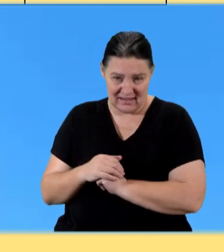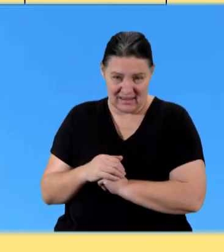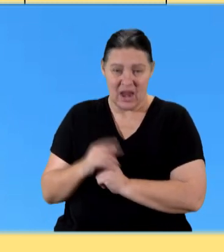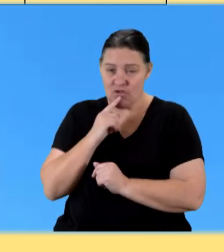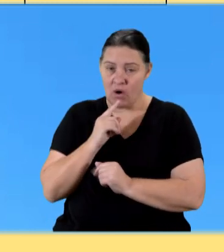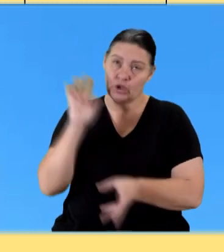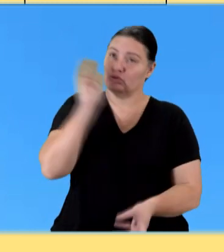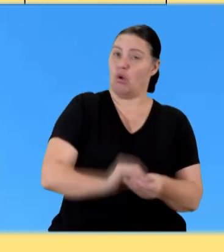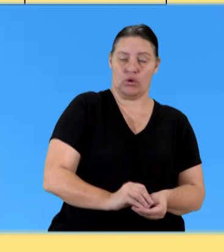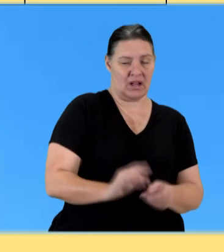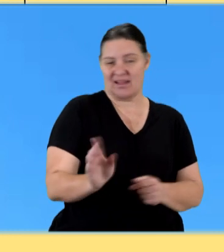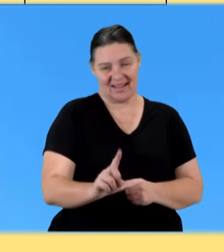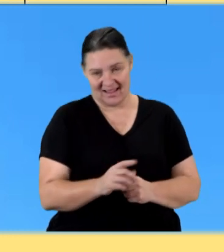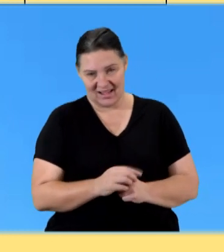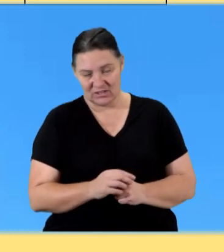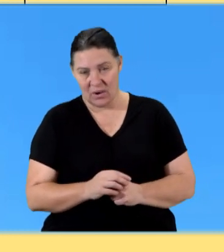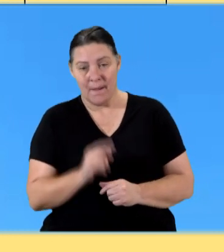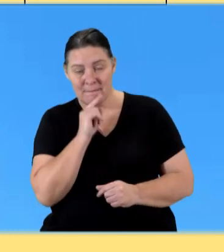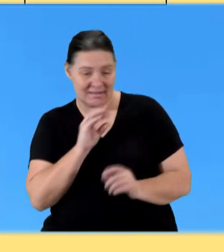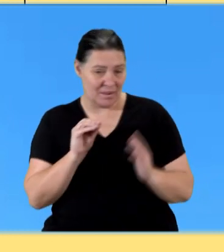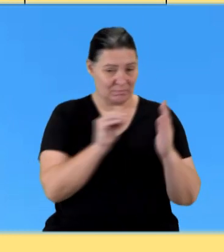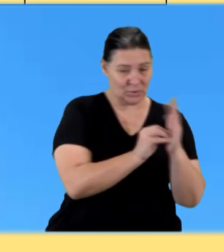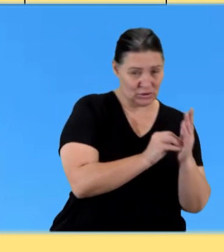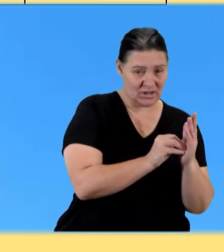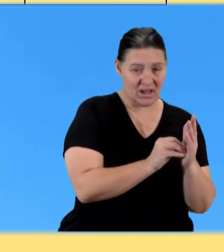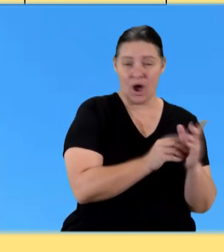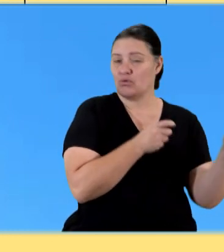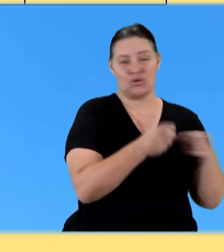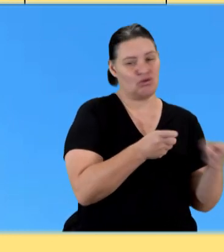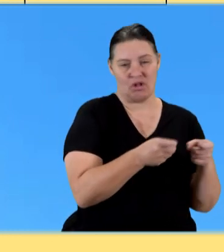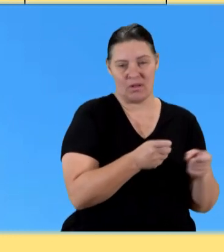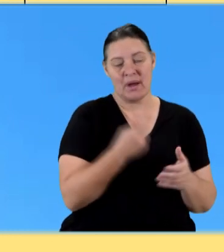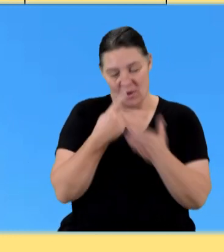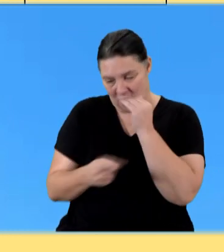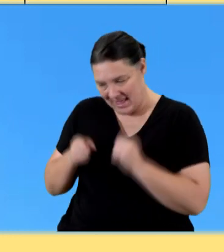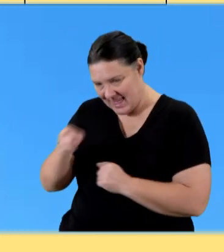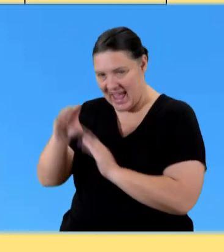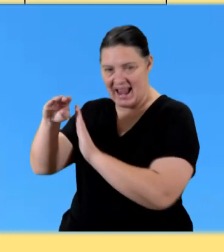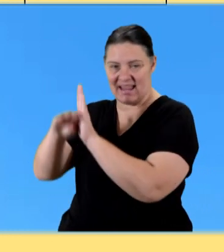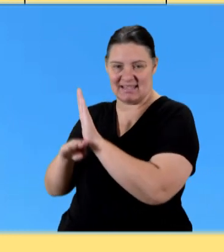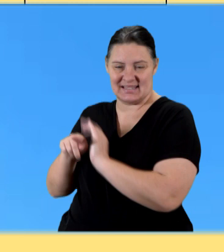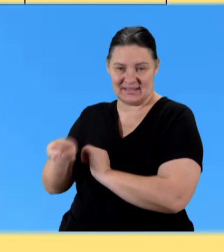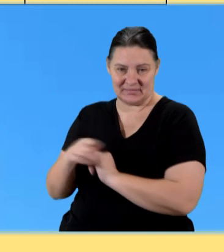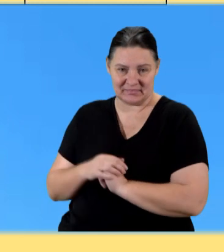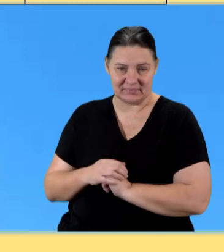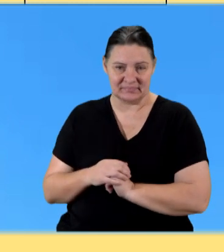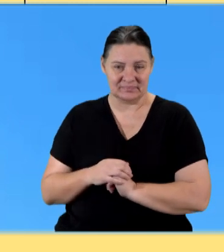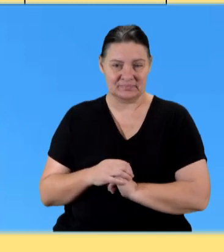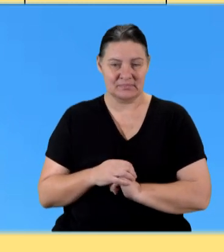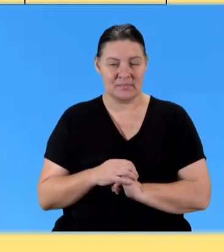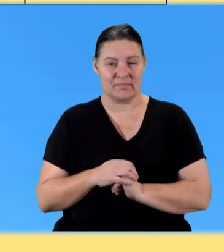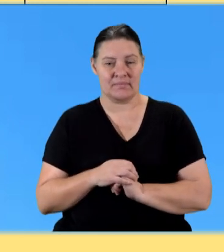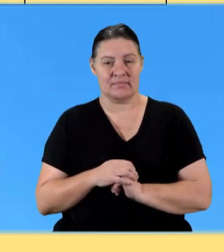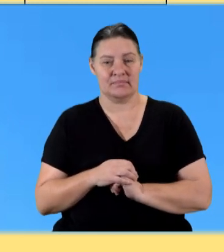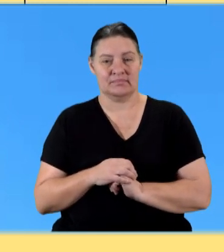any particular total. So this will not be corrected in the creditors control, but we will take it to the